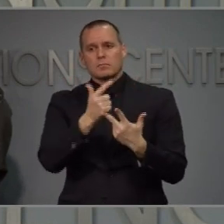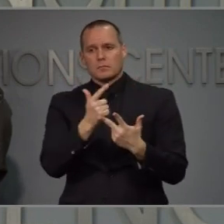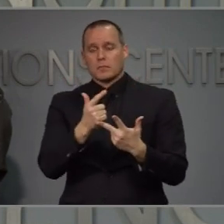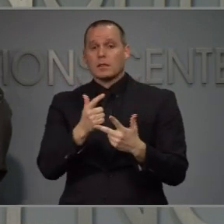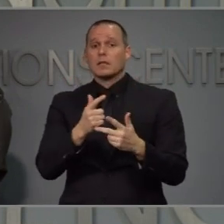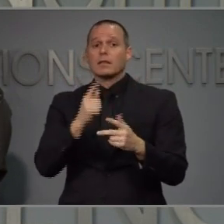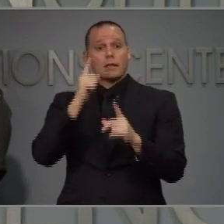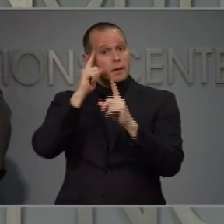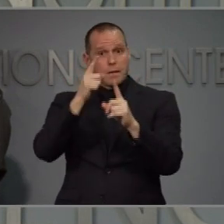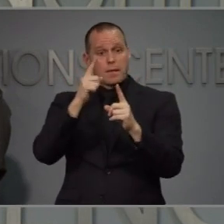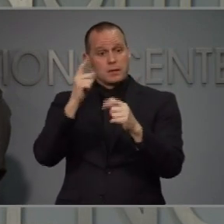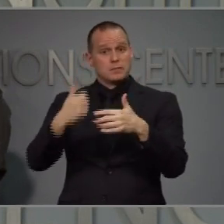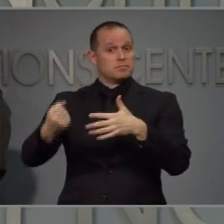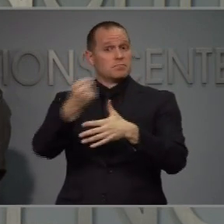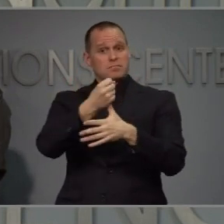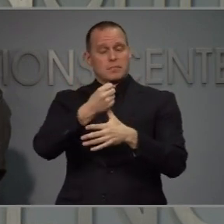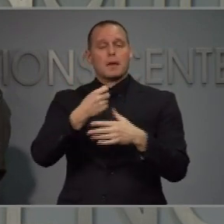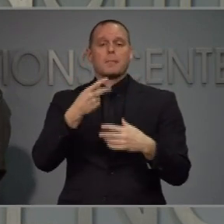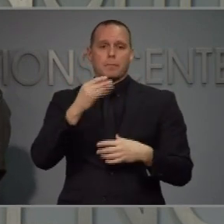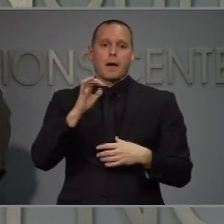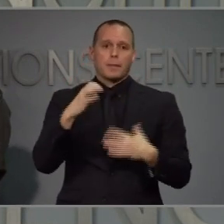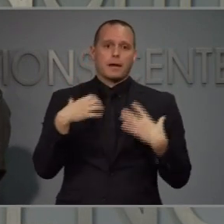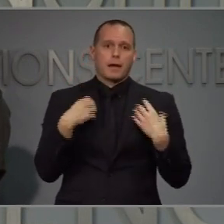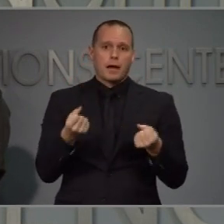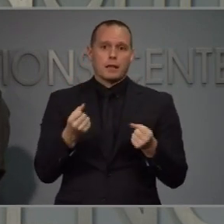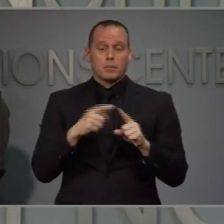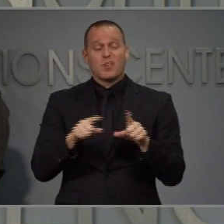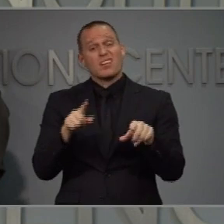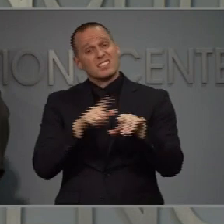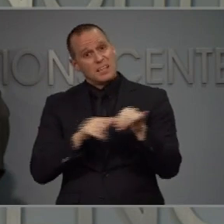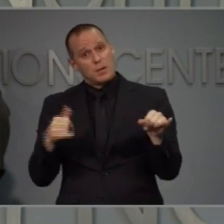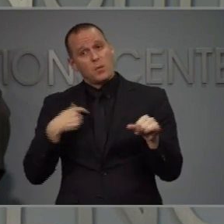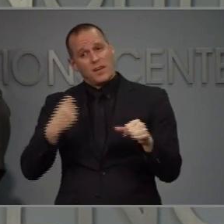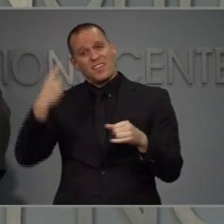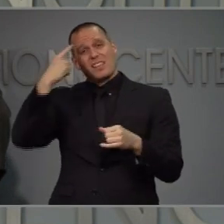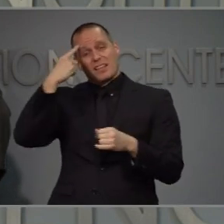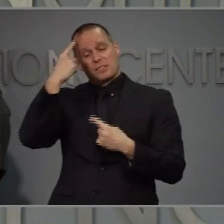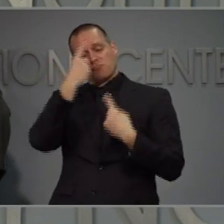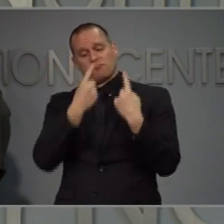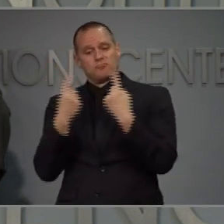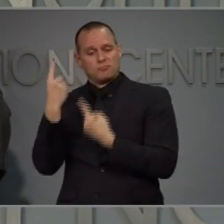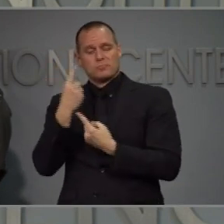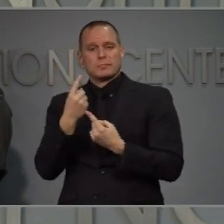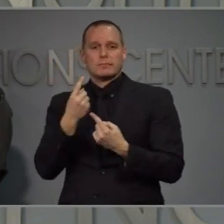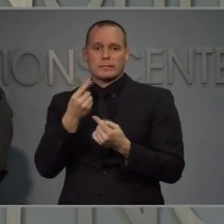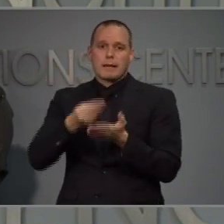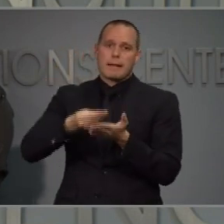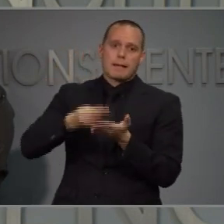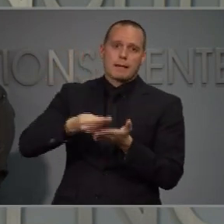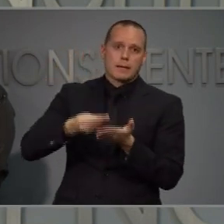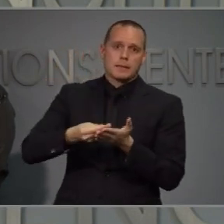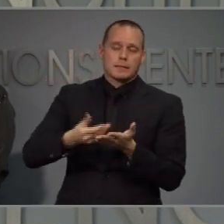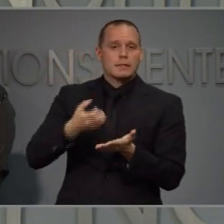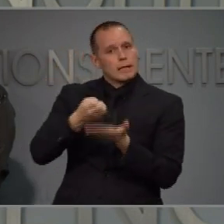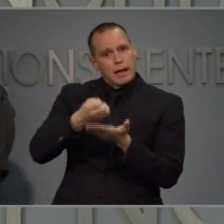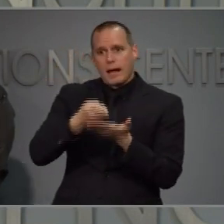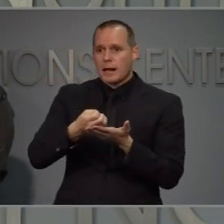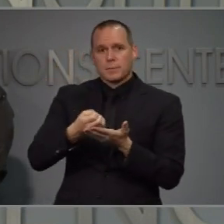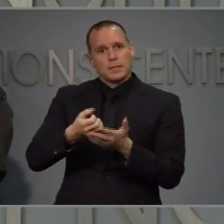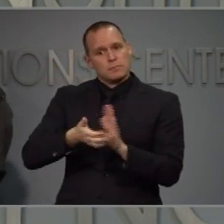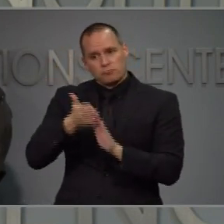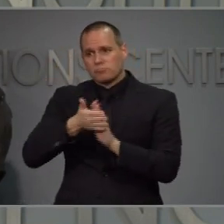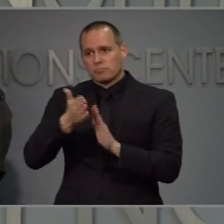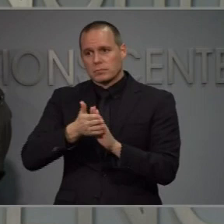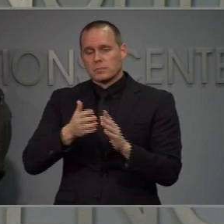to push our economy forward. We know that a lot of people are hurting out there. We know that many